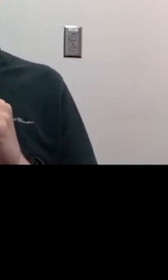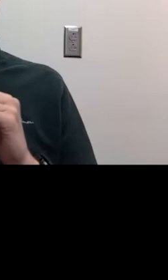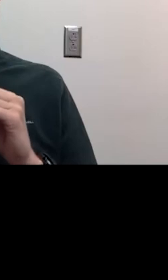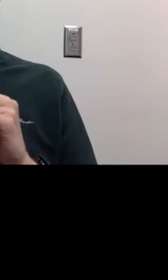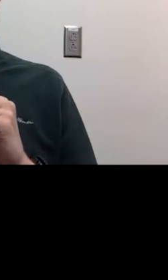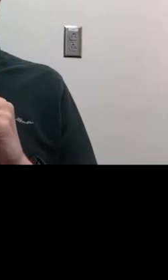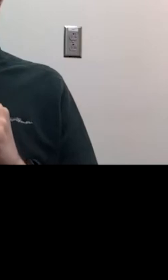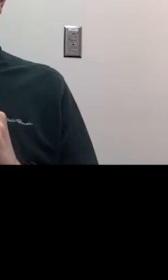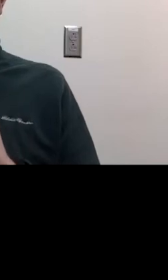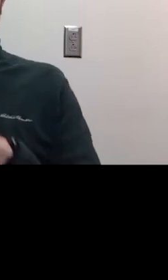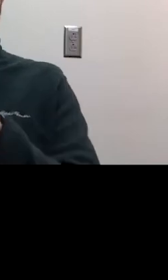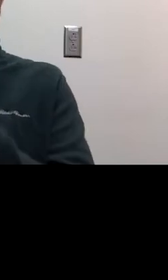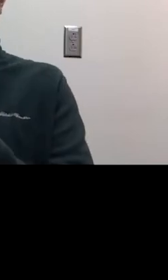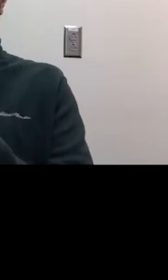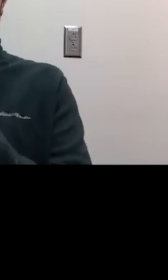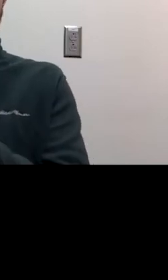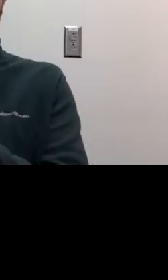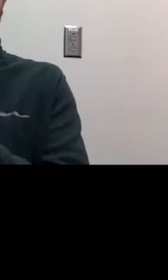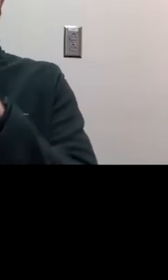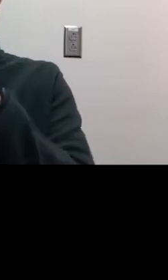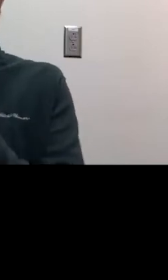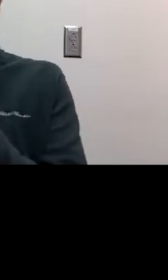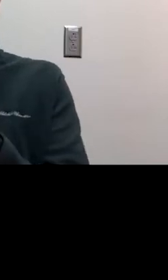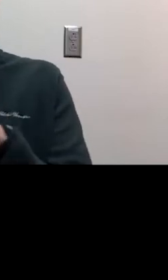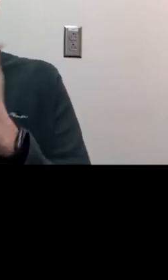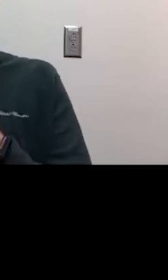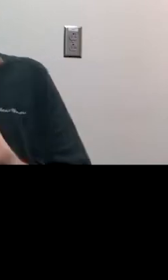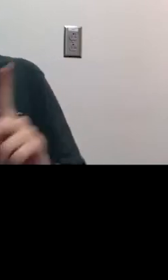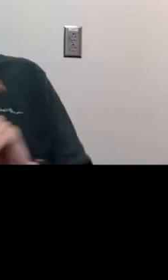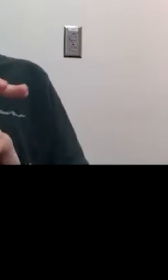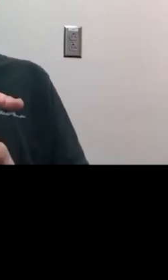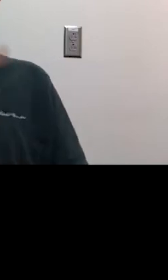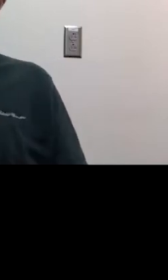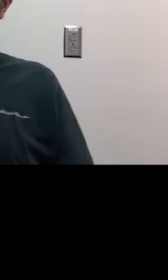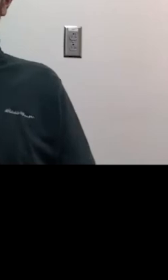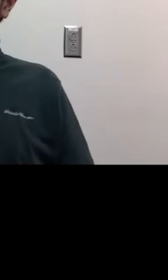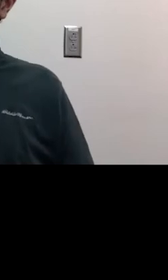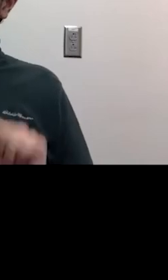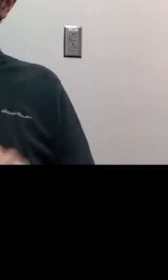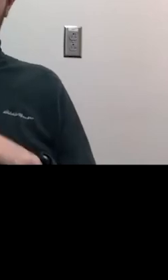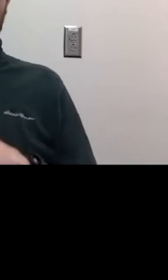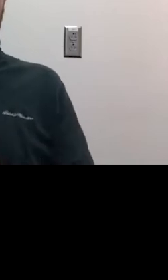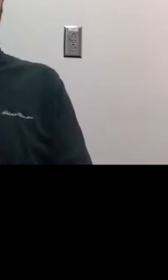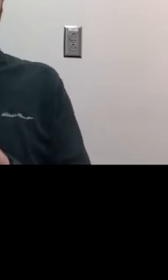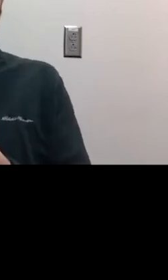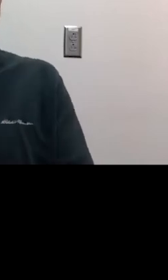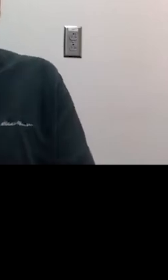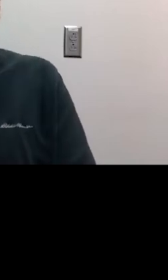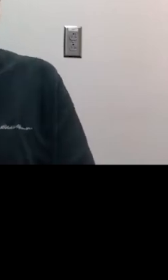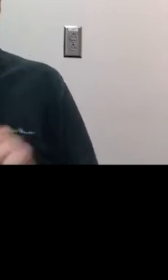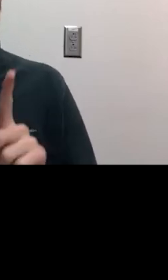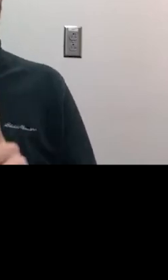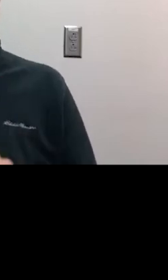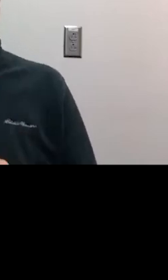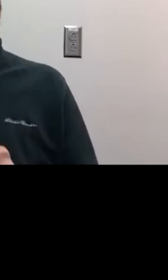whole person and the whole context. Not solely because you can then intervene, but because